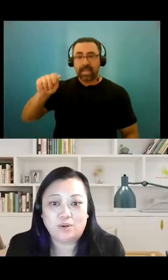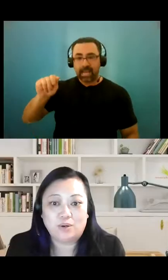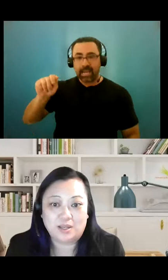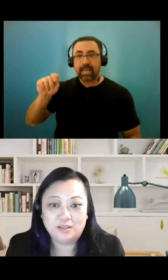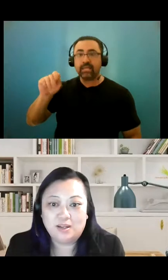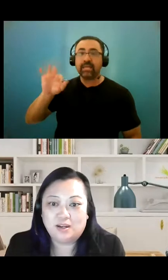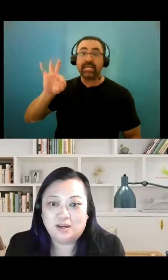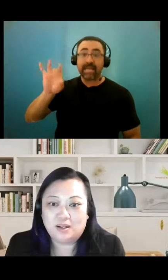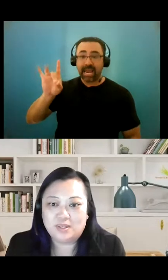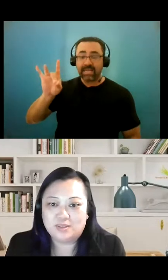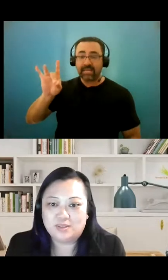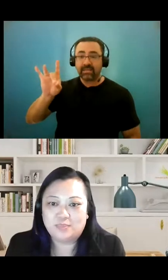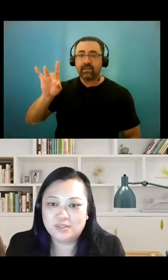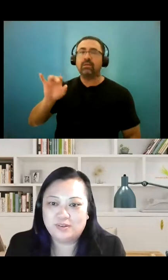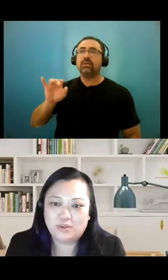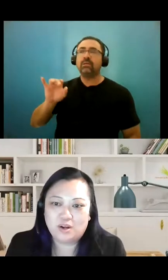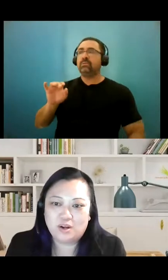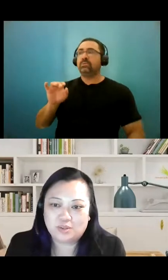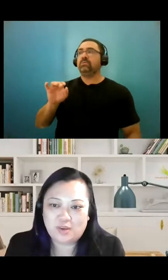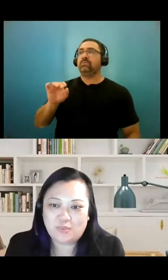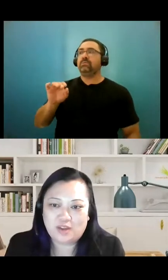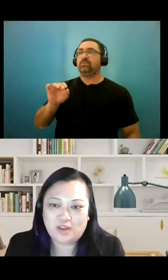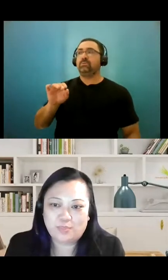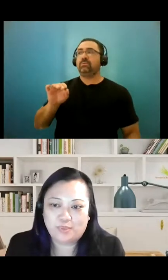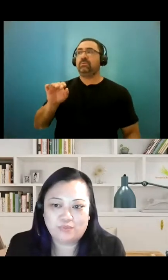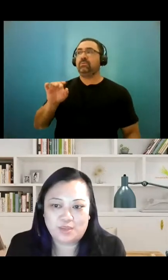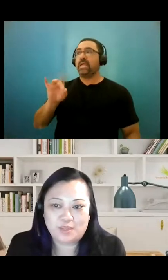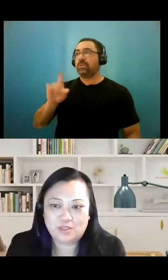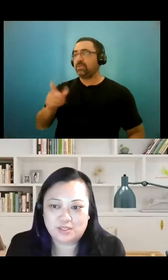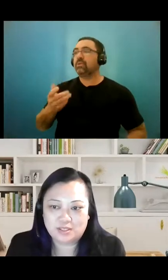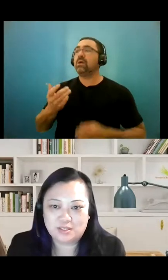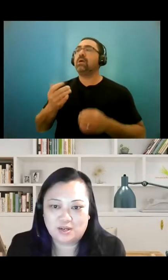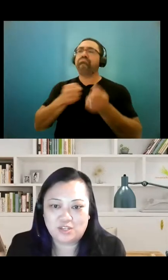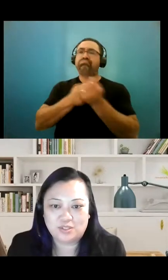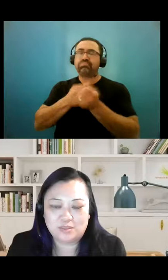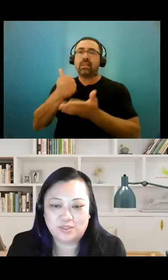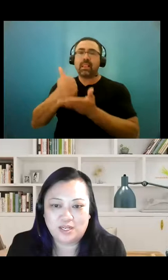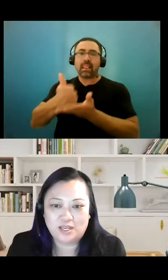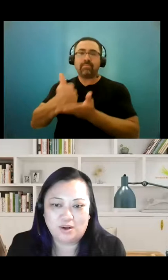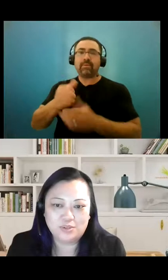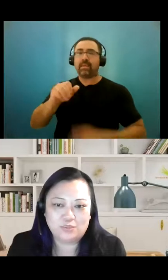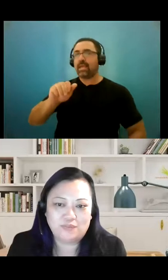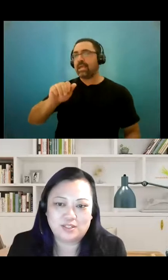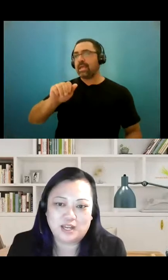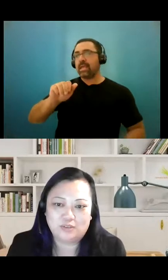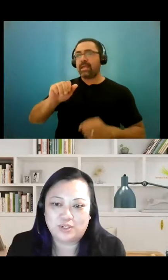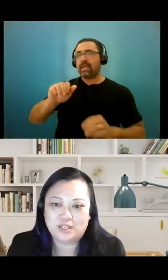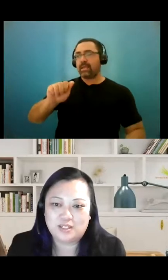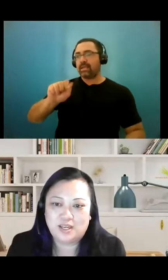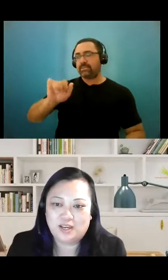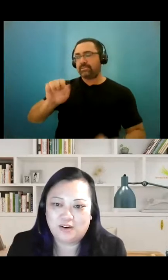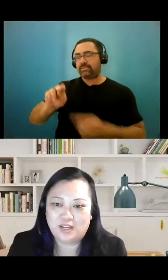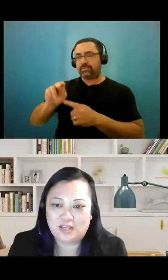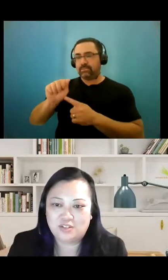and 101, is to build out a no wrong door statewide for public information and assistance on aging and disability, and also revisit